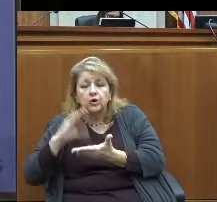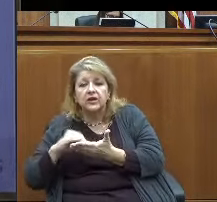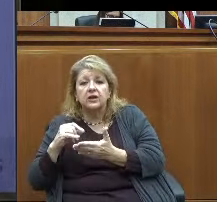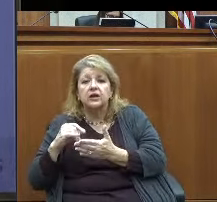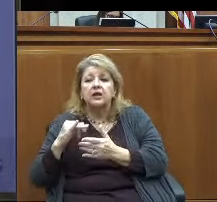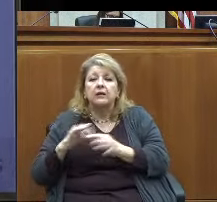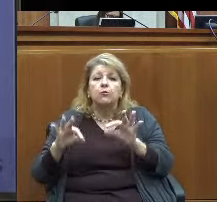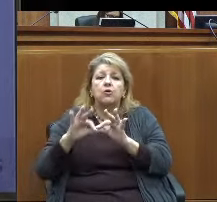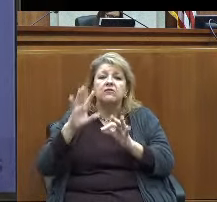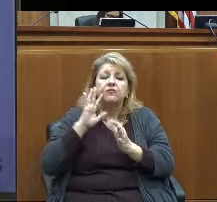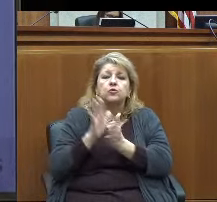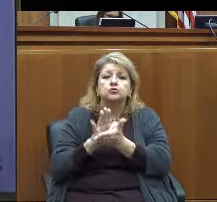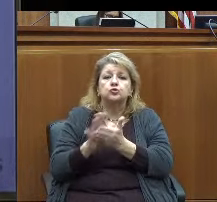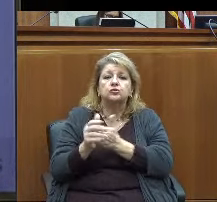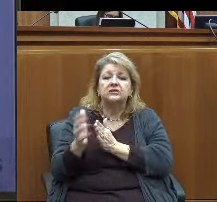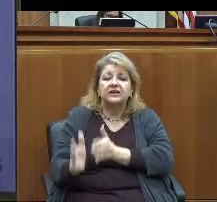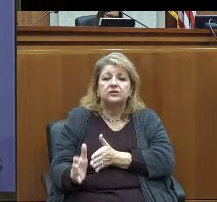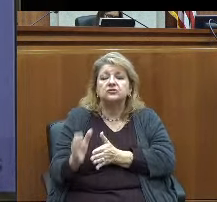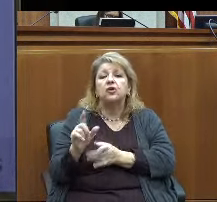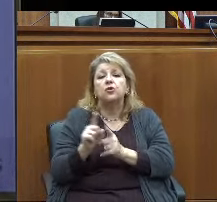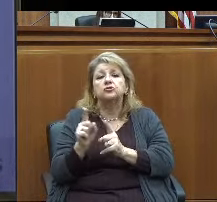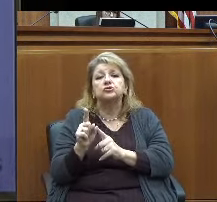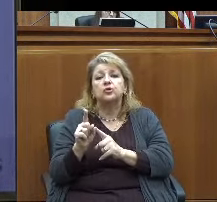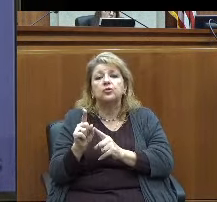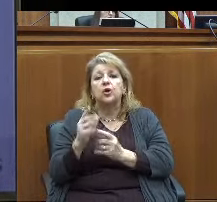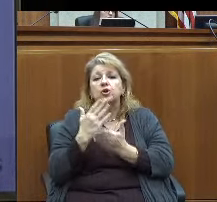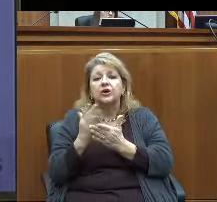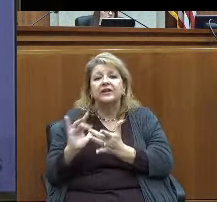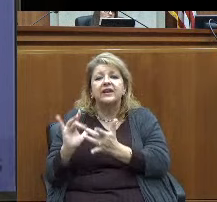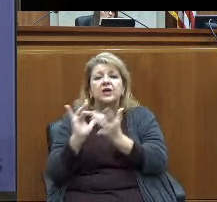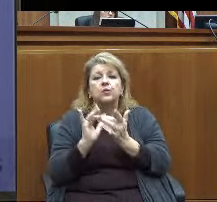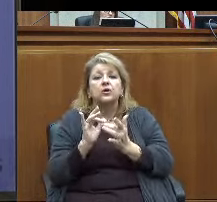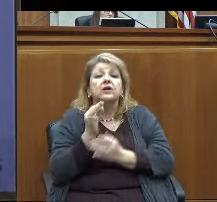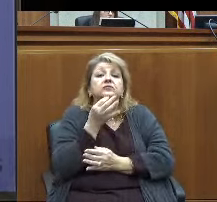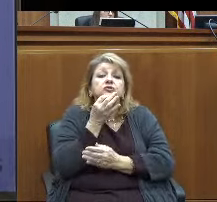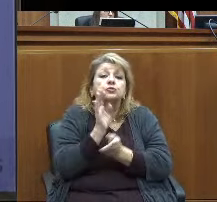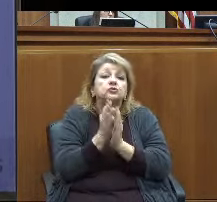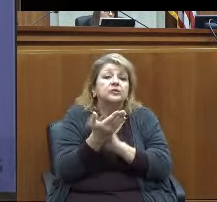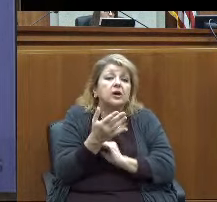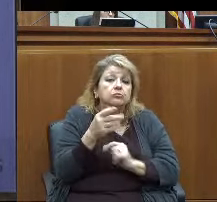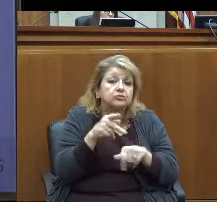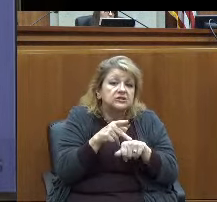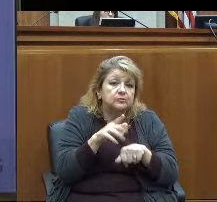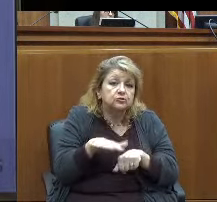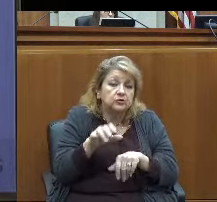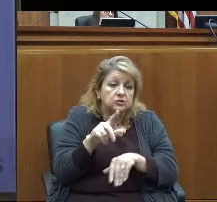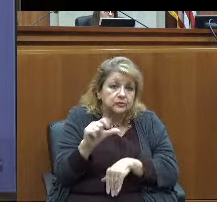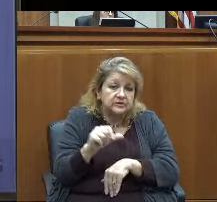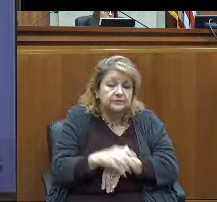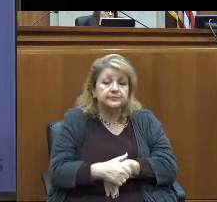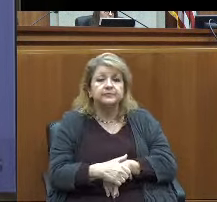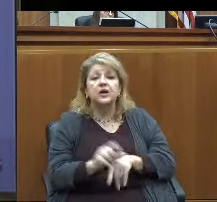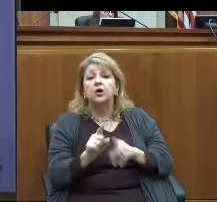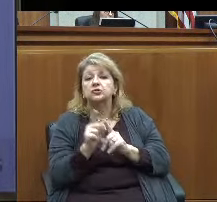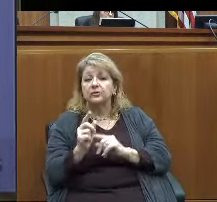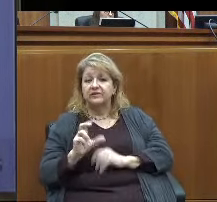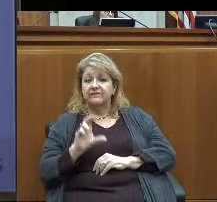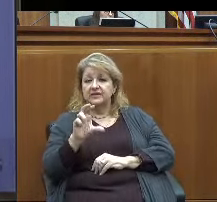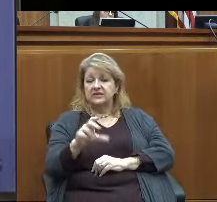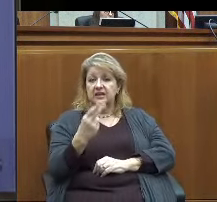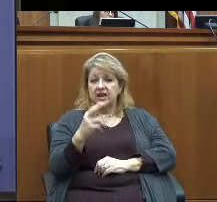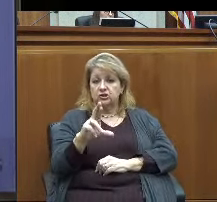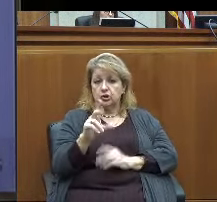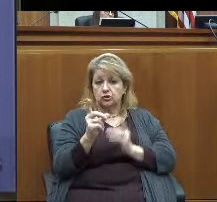also developing a strong network of soon-to-be principals across Louisiana. We also invested in the human